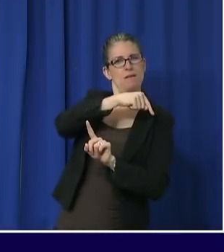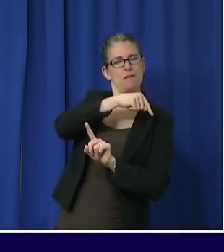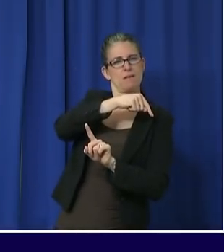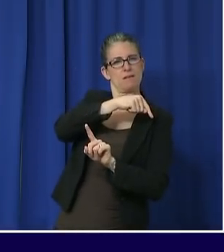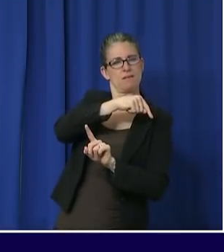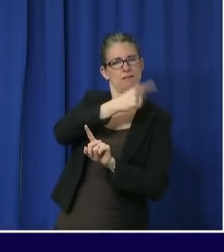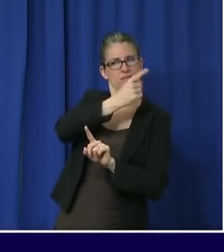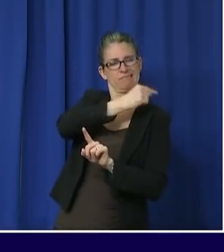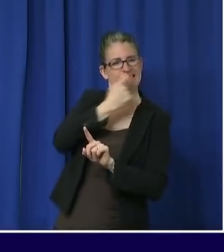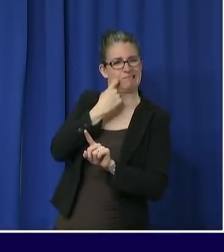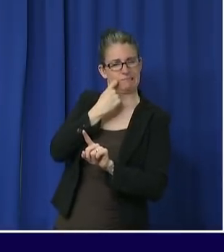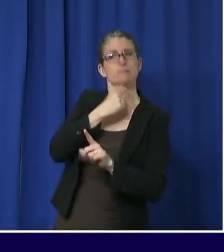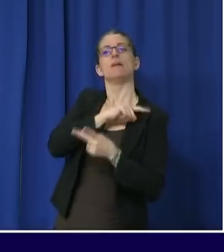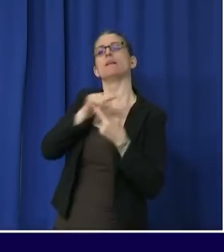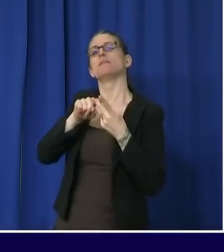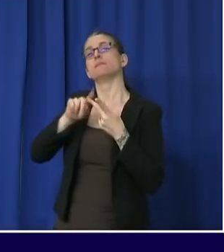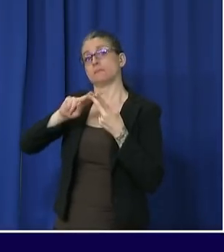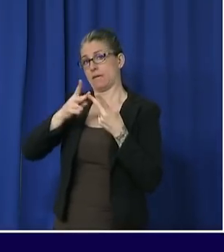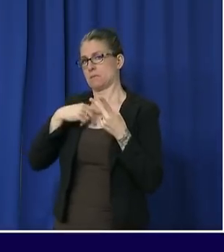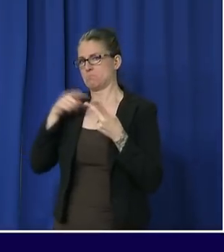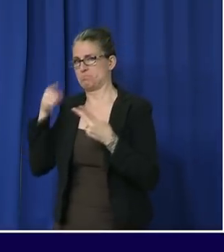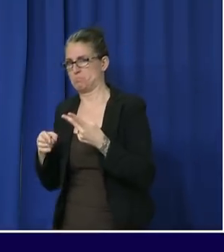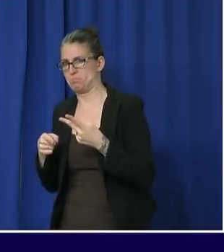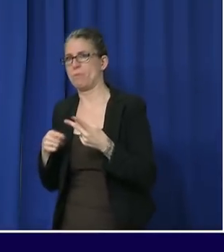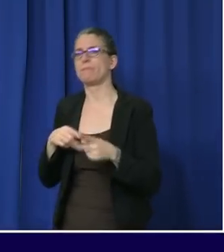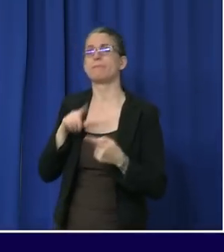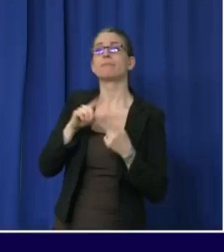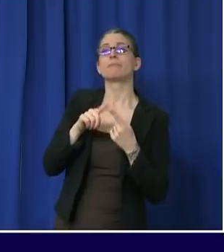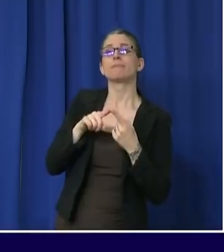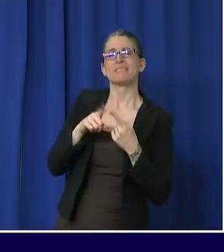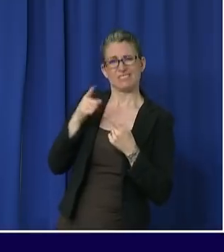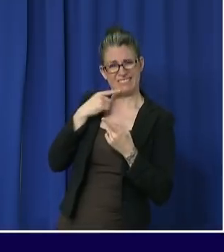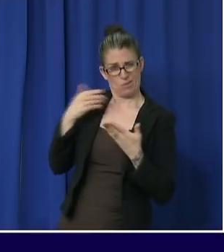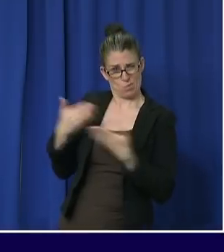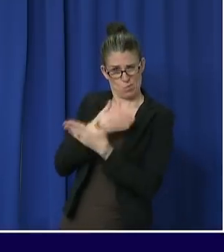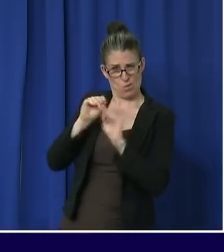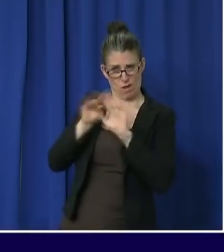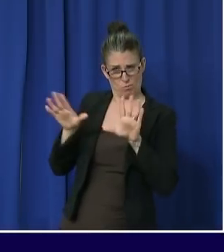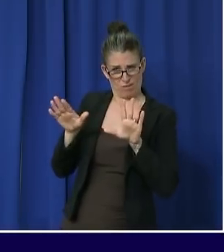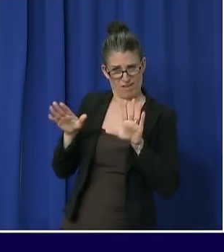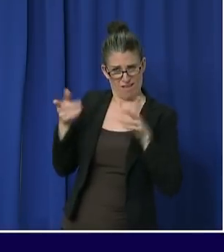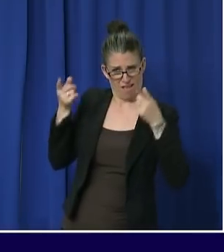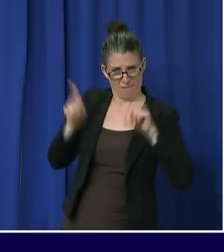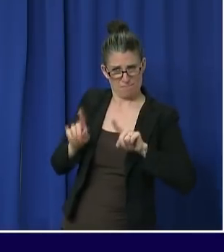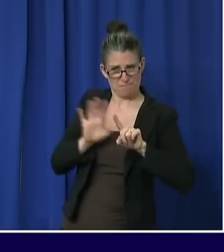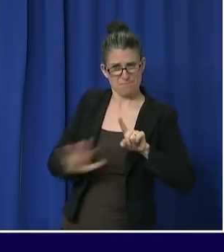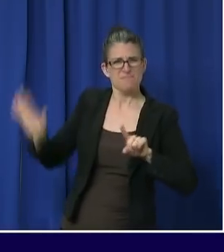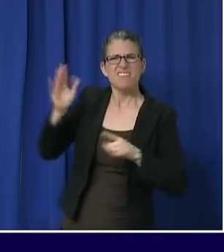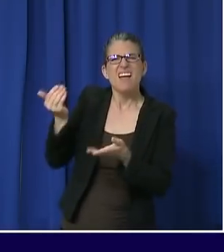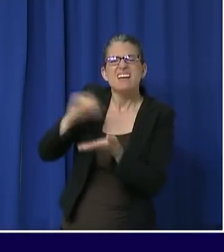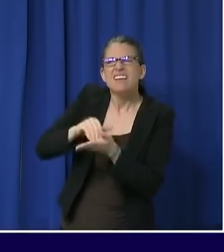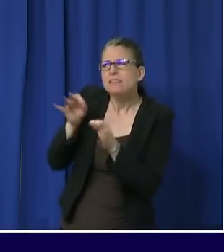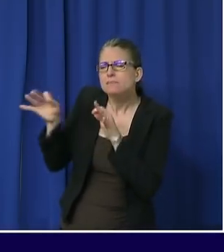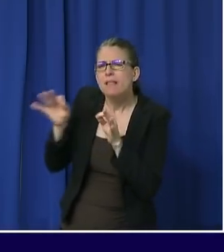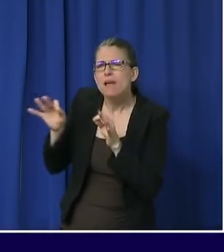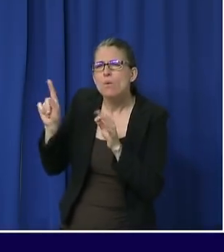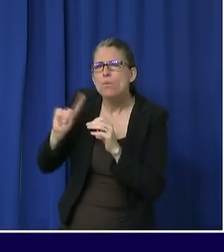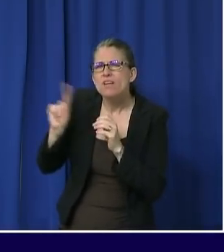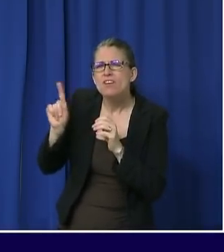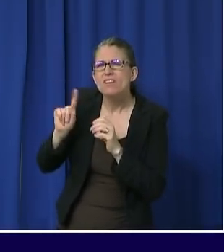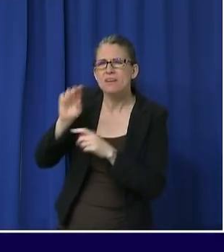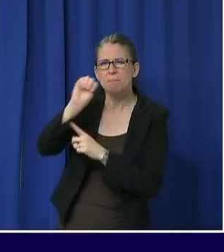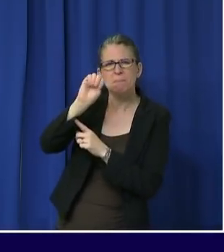outbreaks that you've mentioned, can you just tell us where the locations are of all those places? I think one was Maple